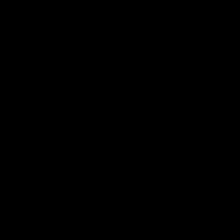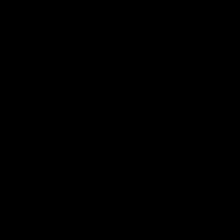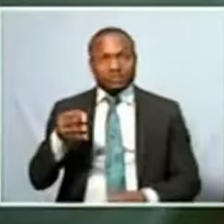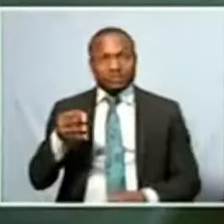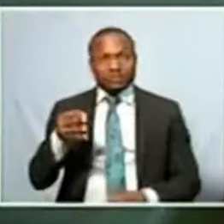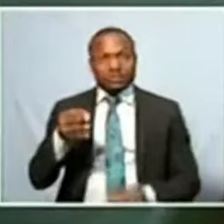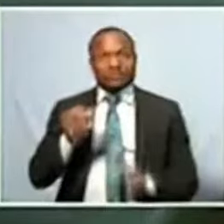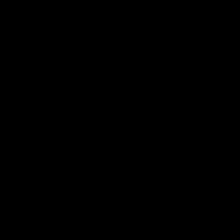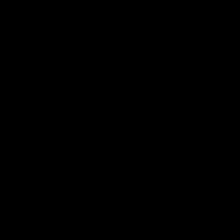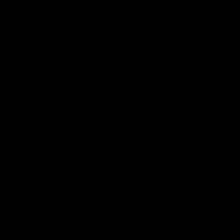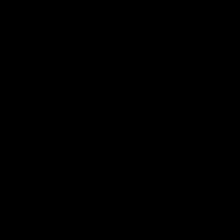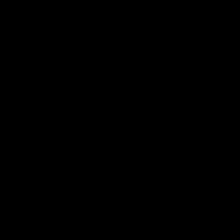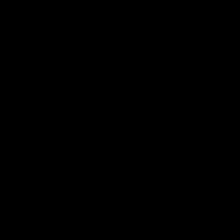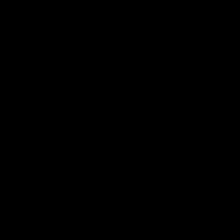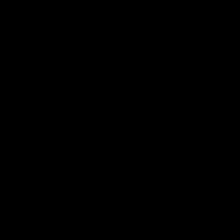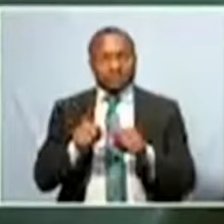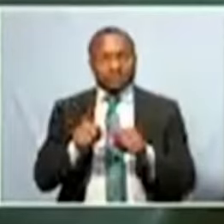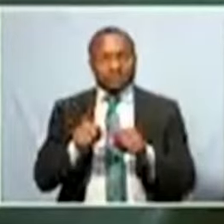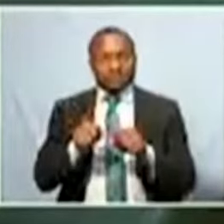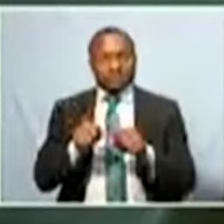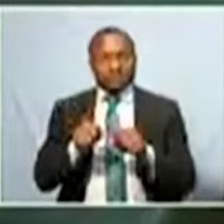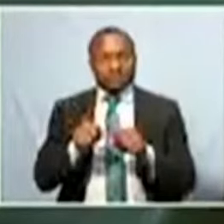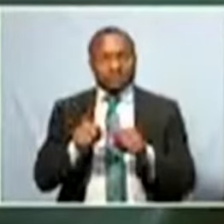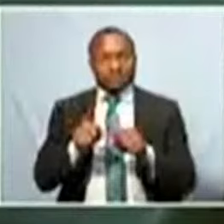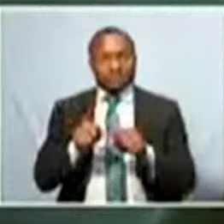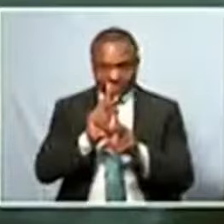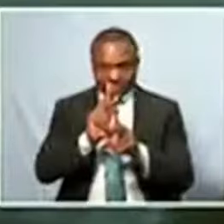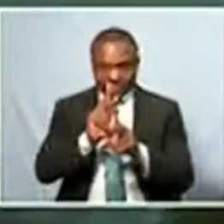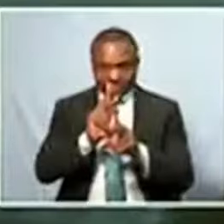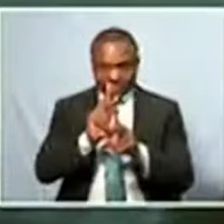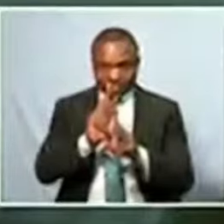for one member, Mr.